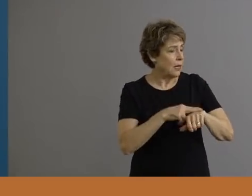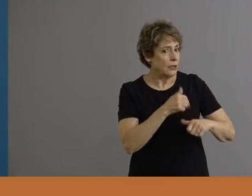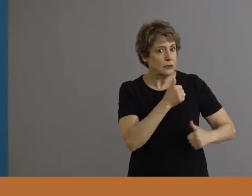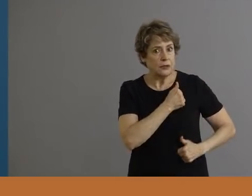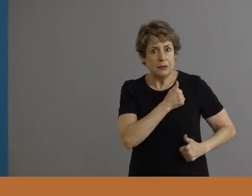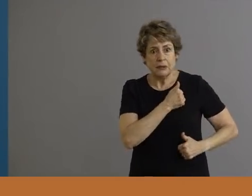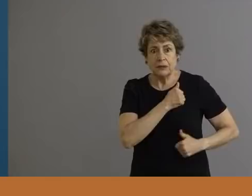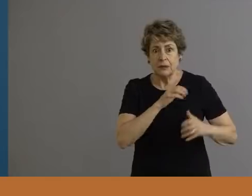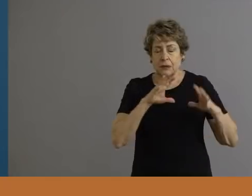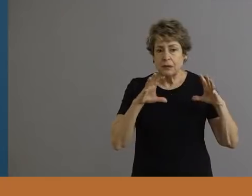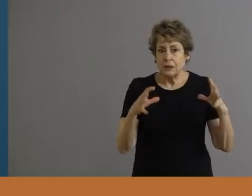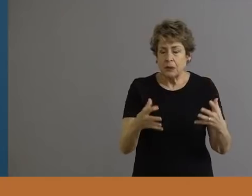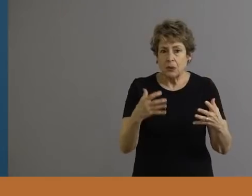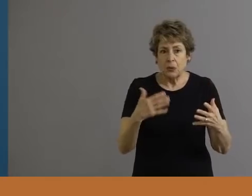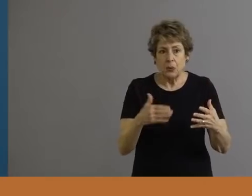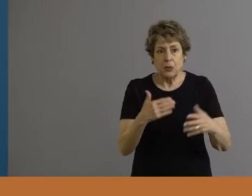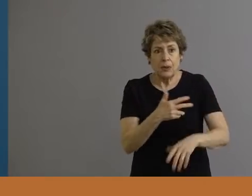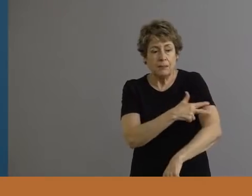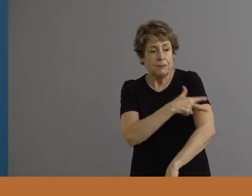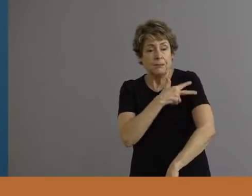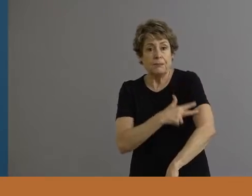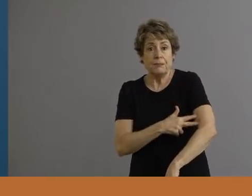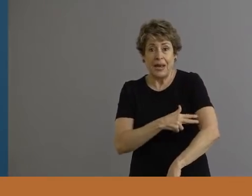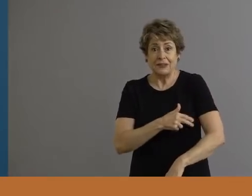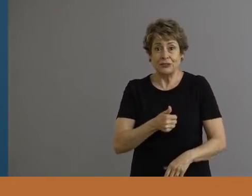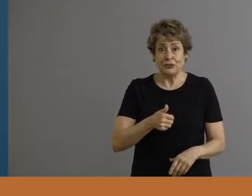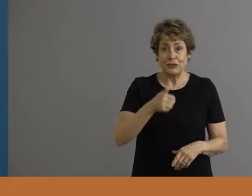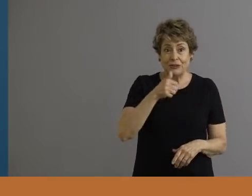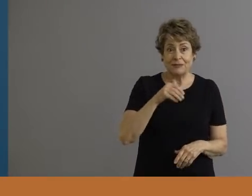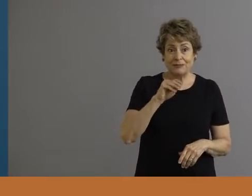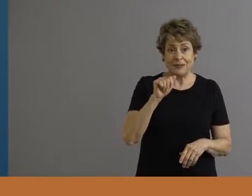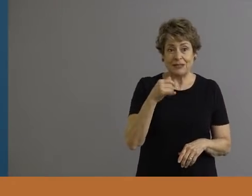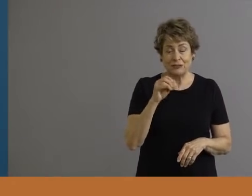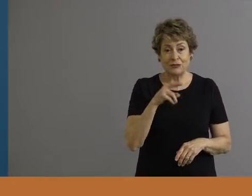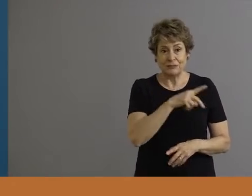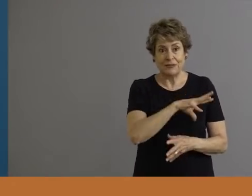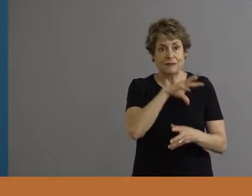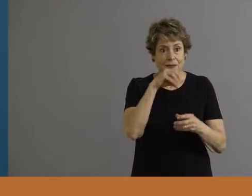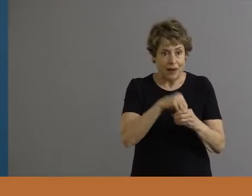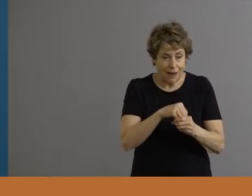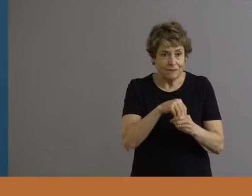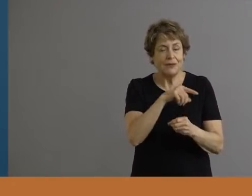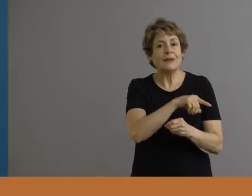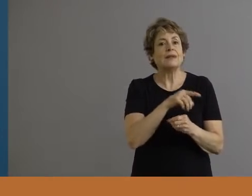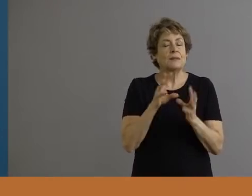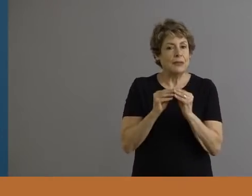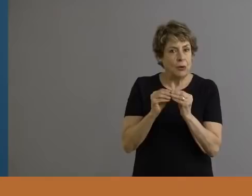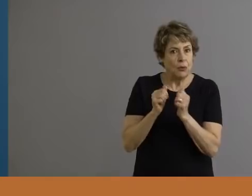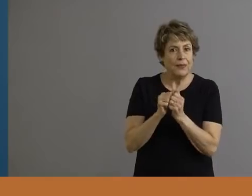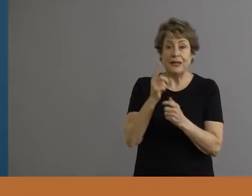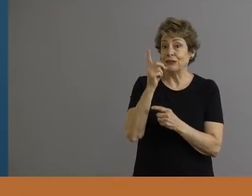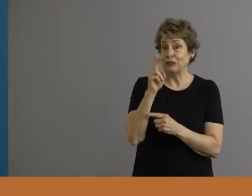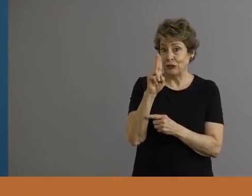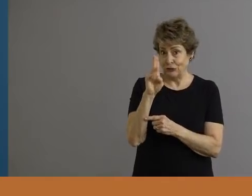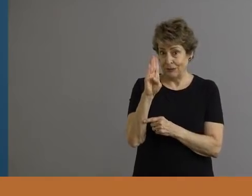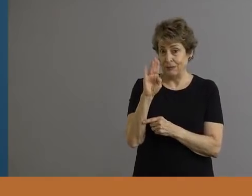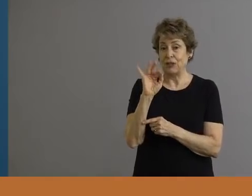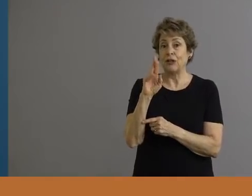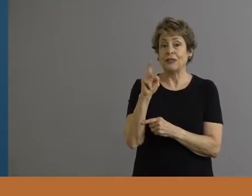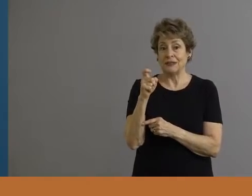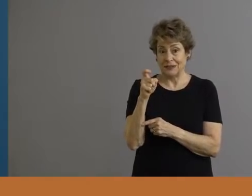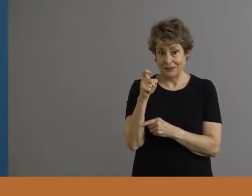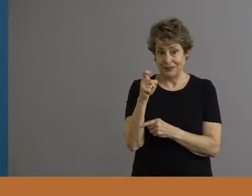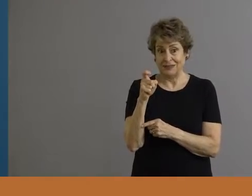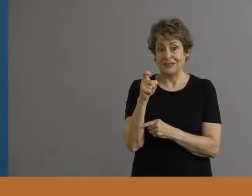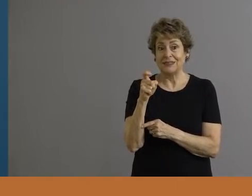last week with Dr. Burks and with Admiral Polobchek, and the good work that DEMA is doing coordinating with